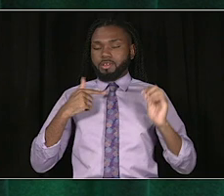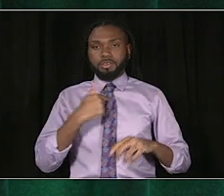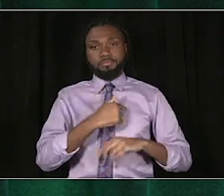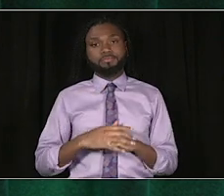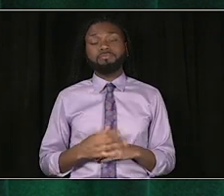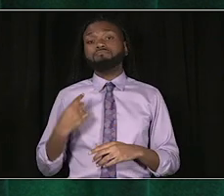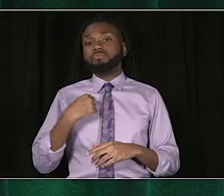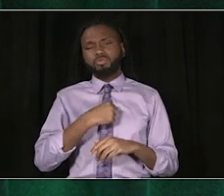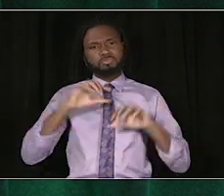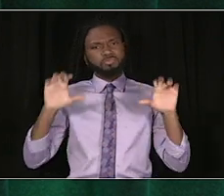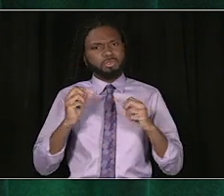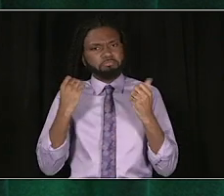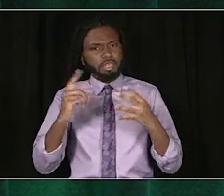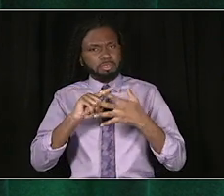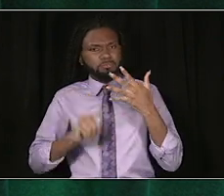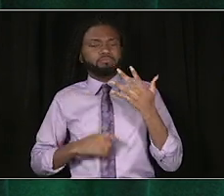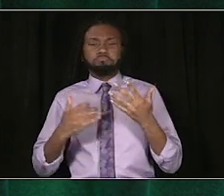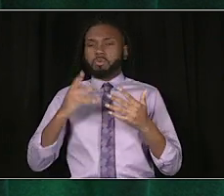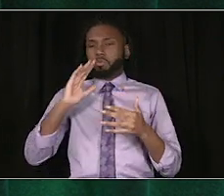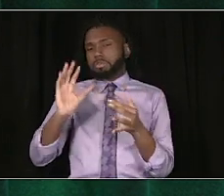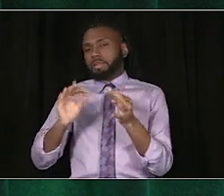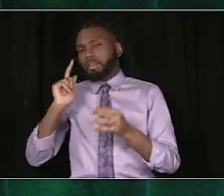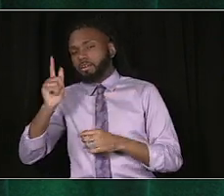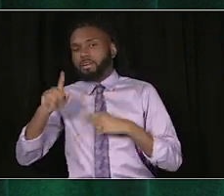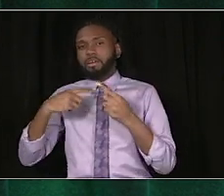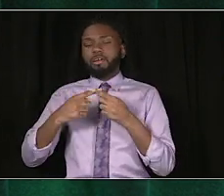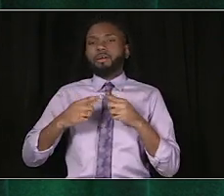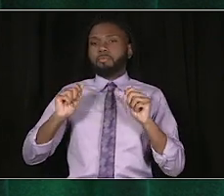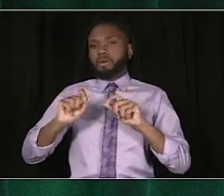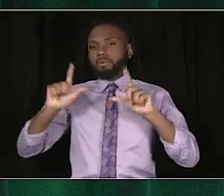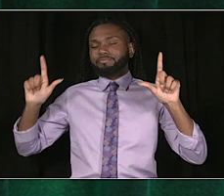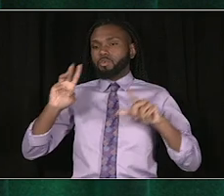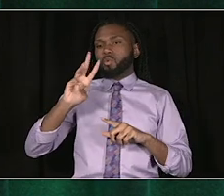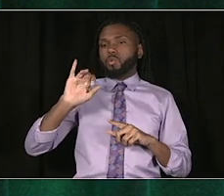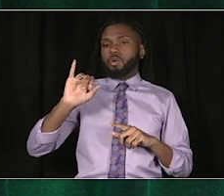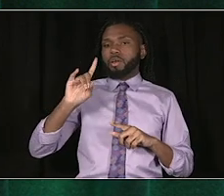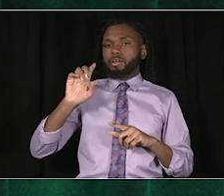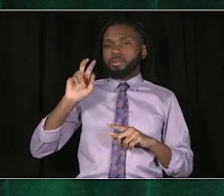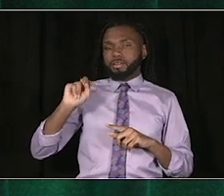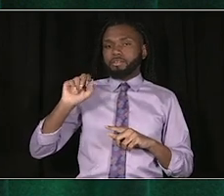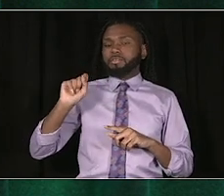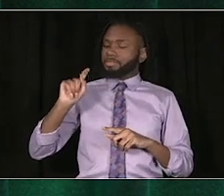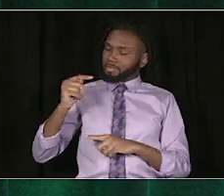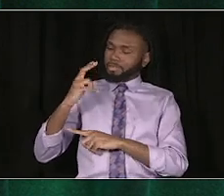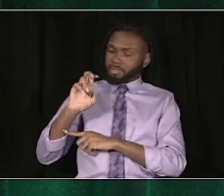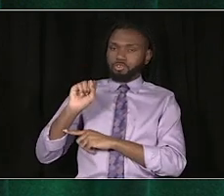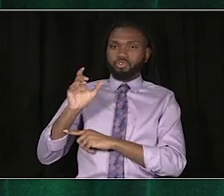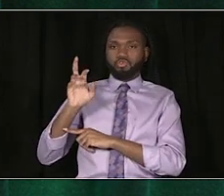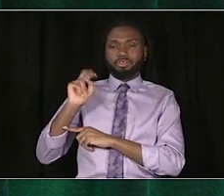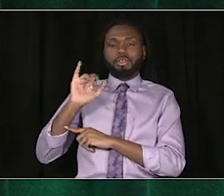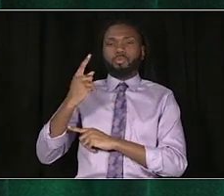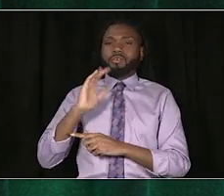done a lot of things. I think I'll talk a little bit later about Widen the Screen, which is one of our big initiatives. It's kind of an